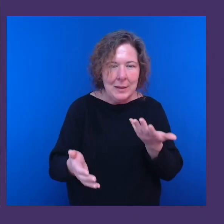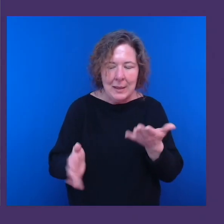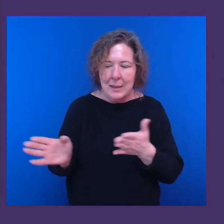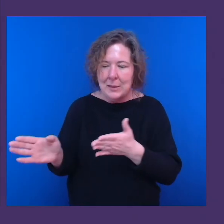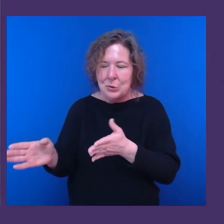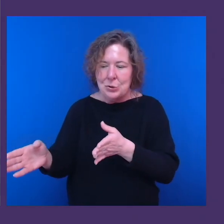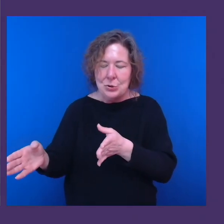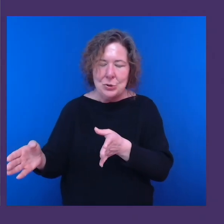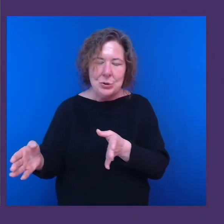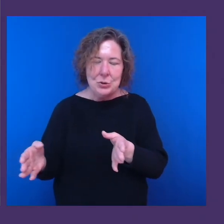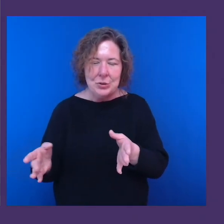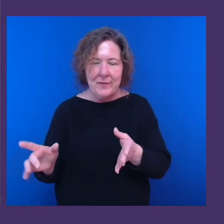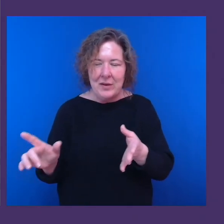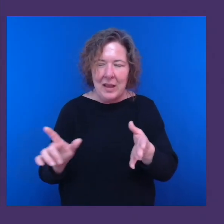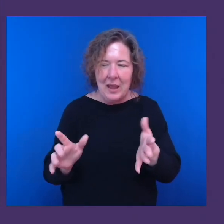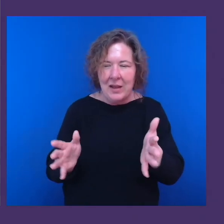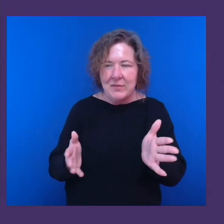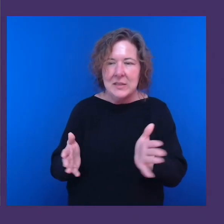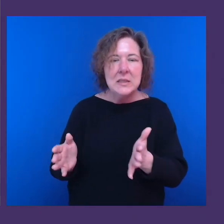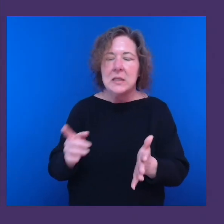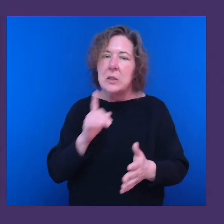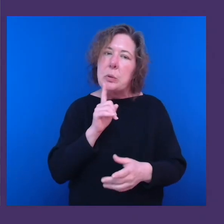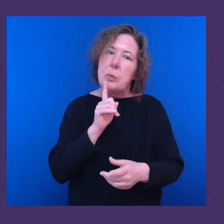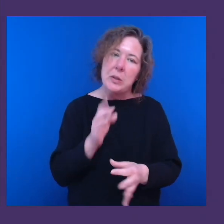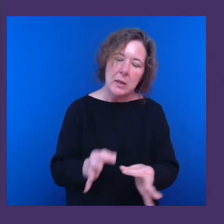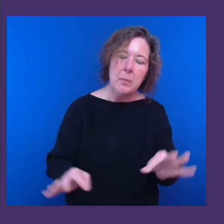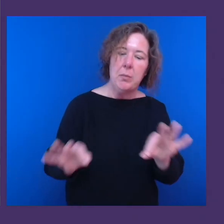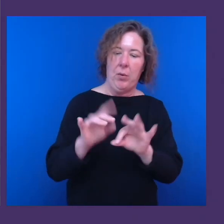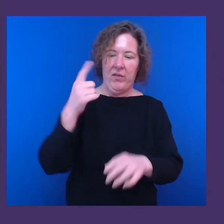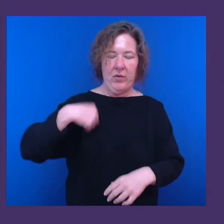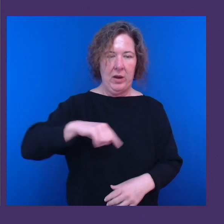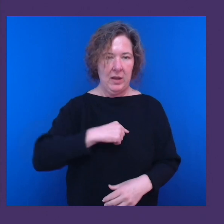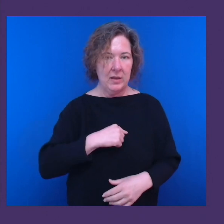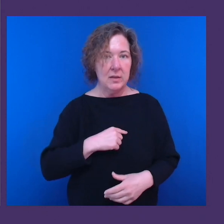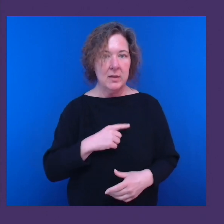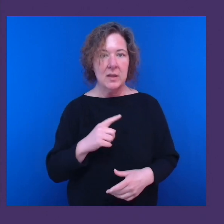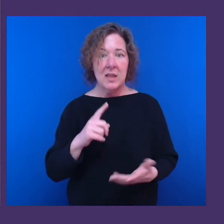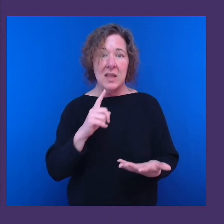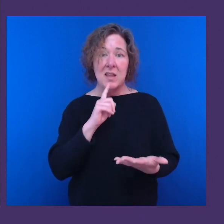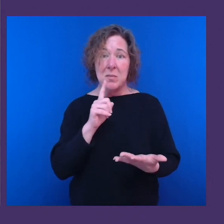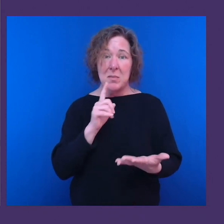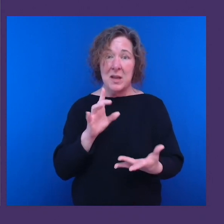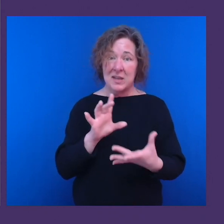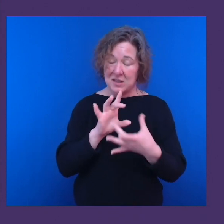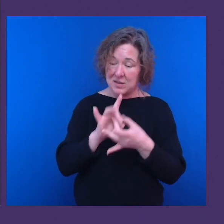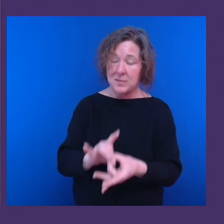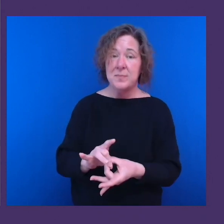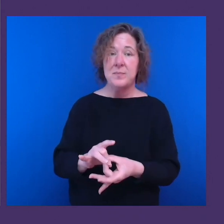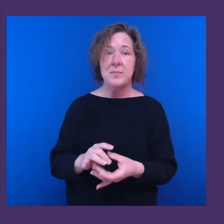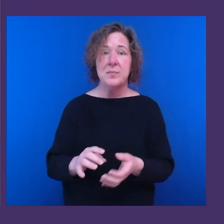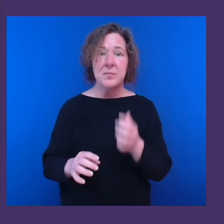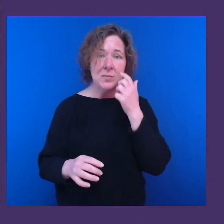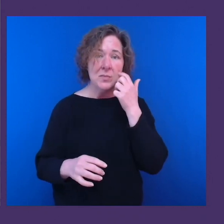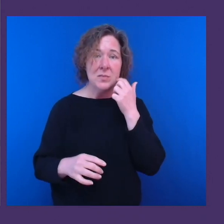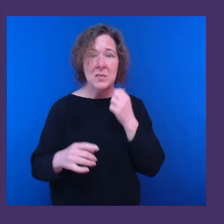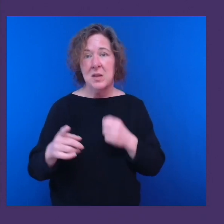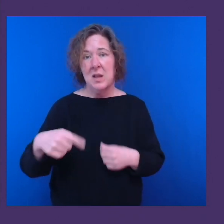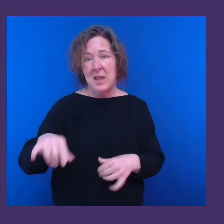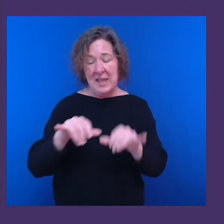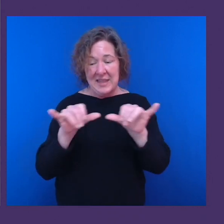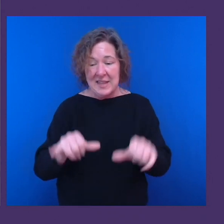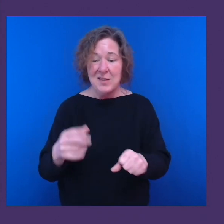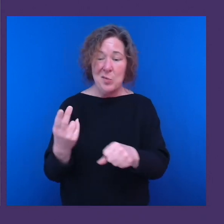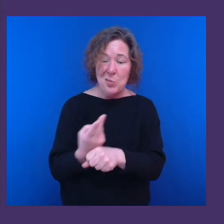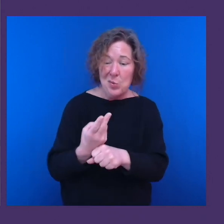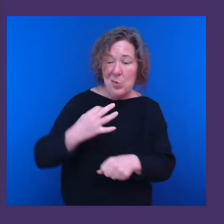left. And that's been really important for us, especially that it's linked to SUS, system usability scale. So our